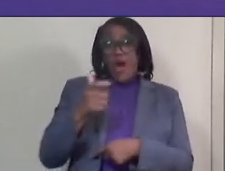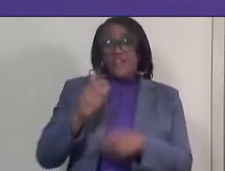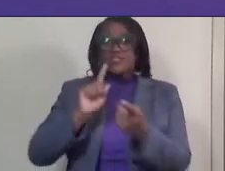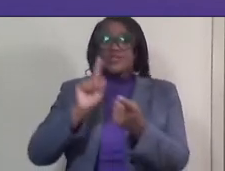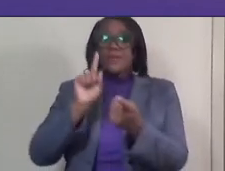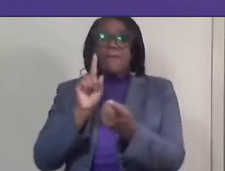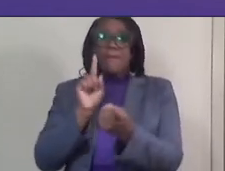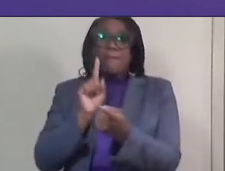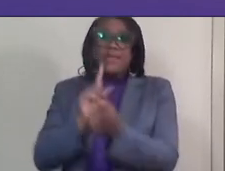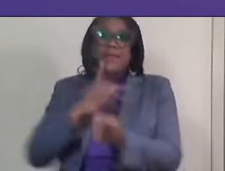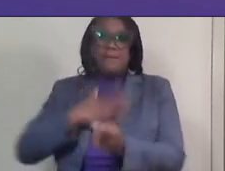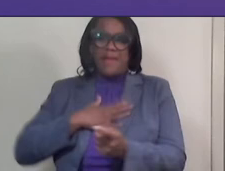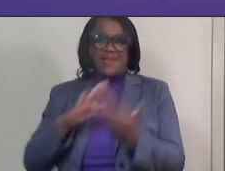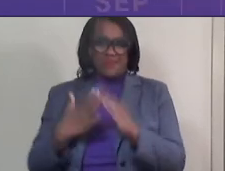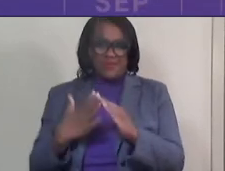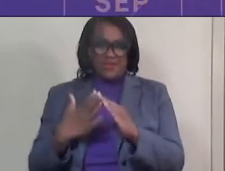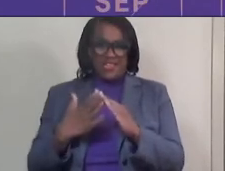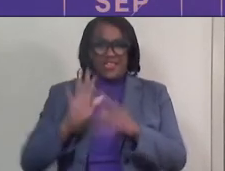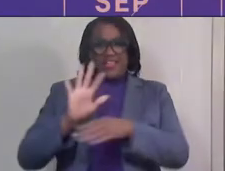Dwayne, can you bring up the video?